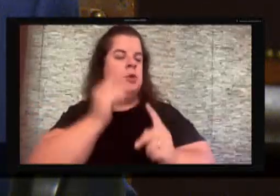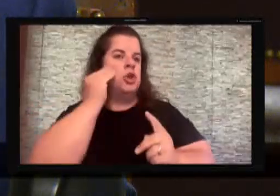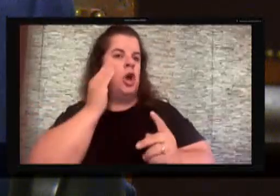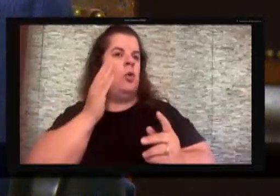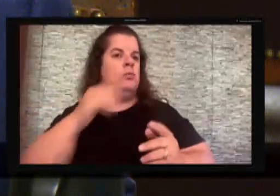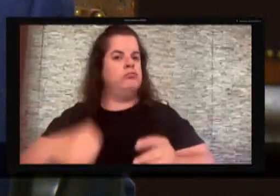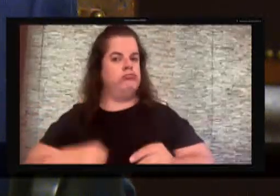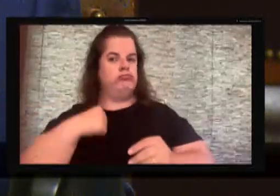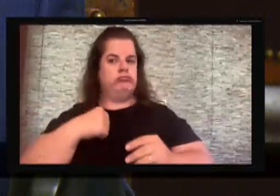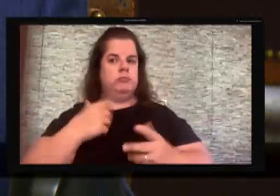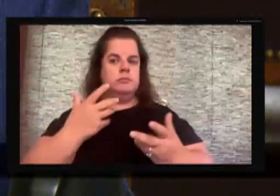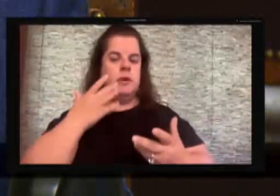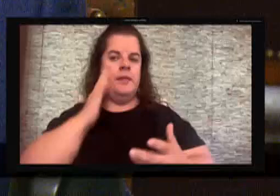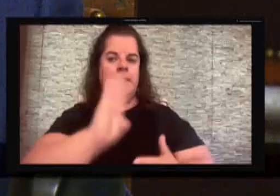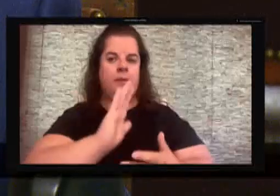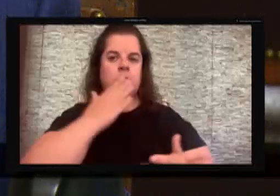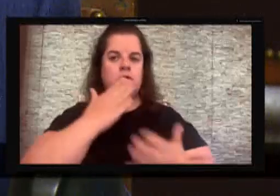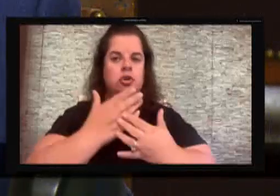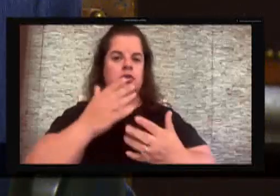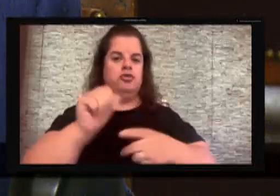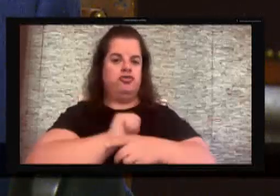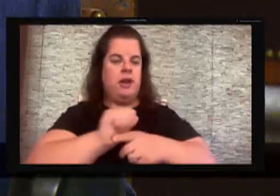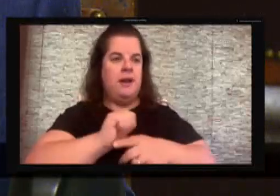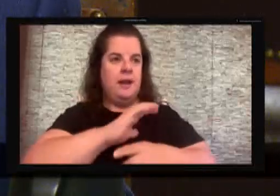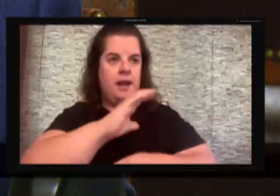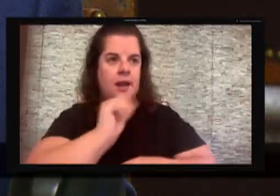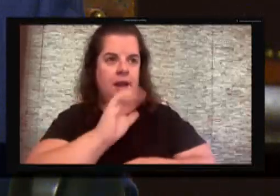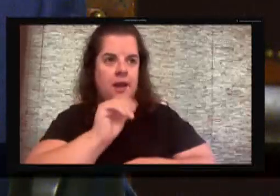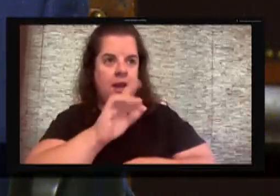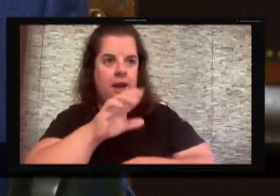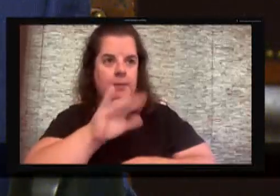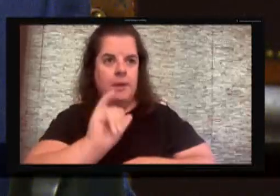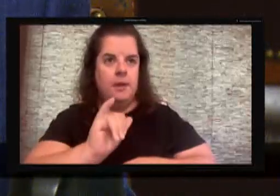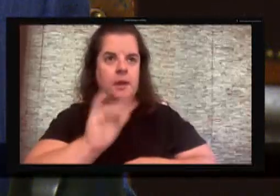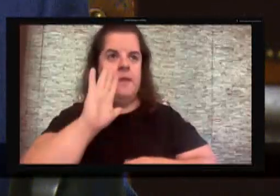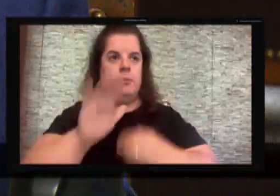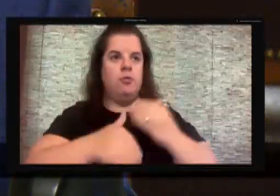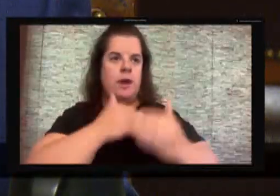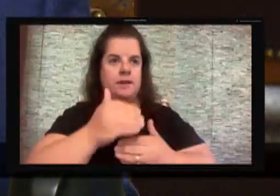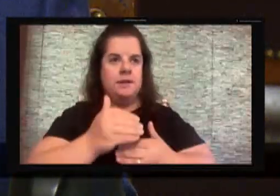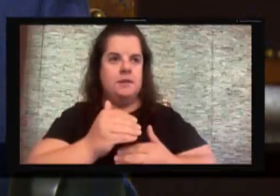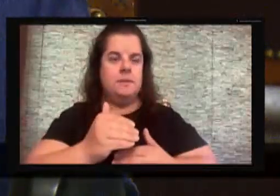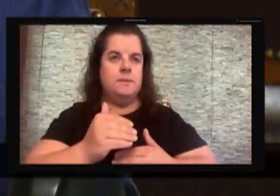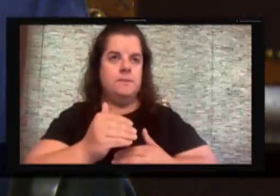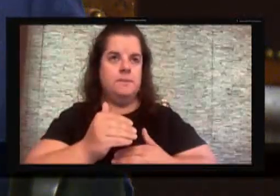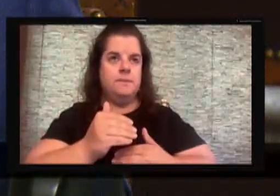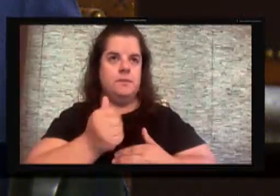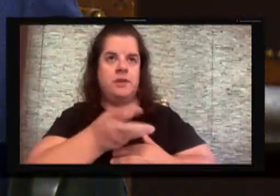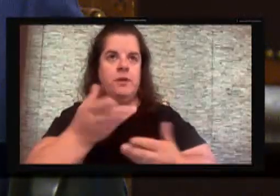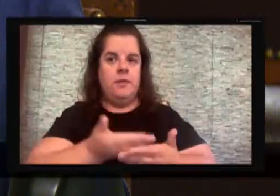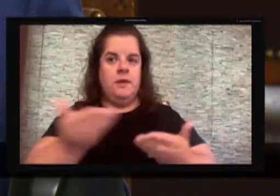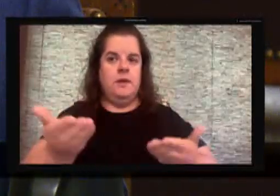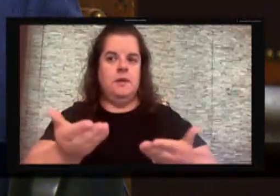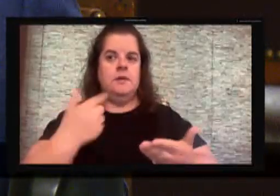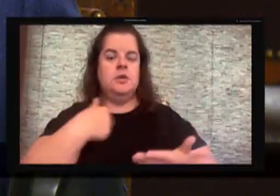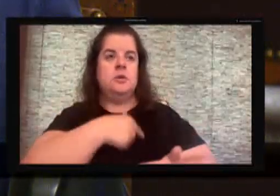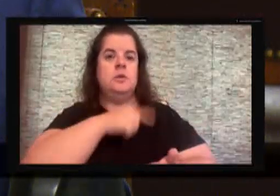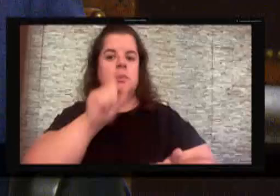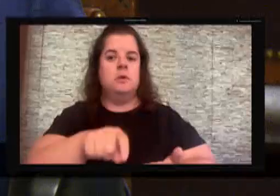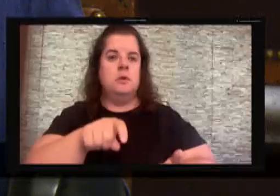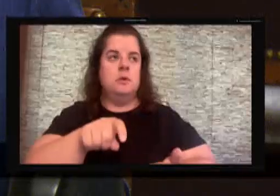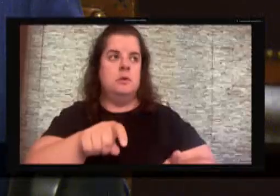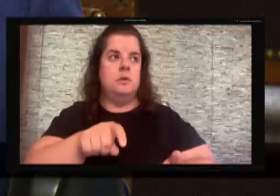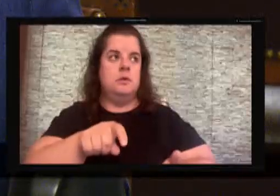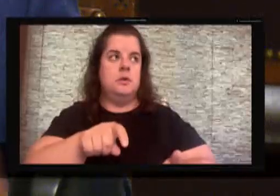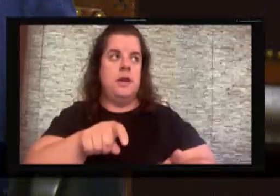that person through the training academy and go through all that process. So just a couple of things. Council should, and I